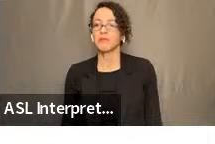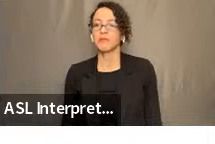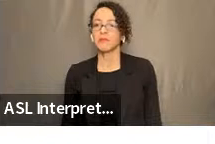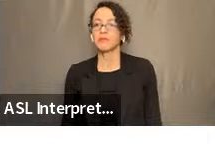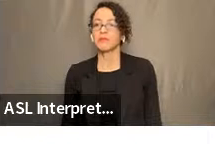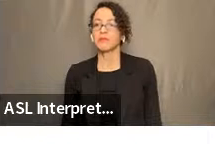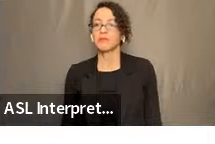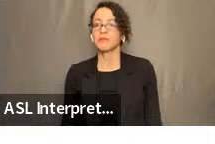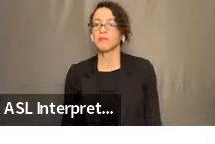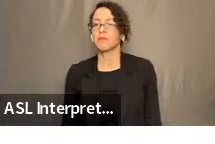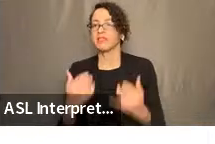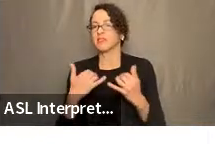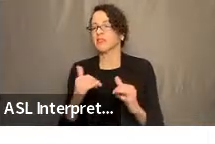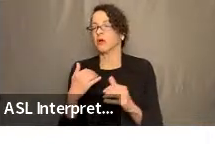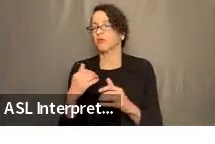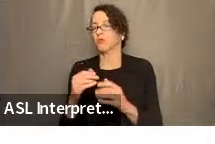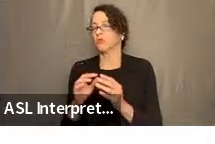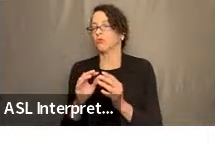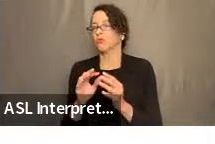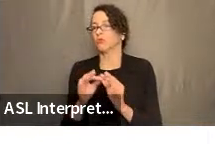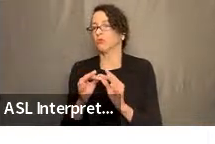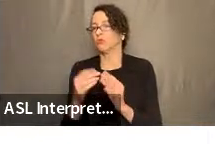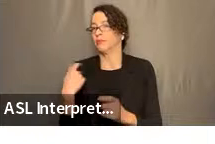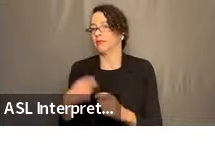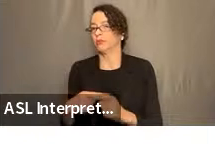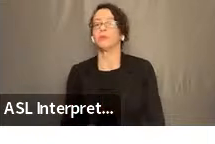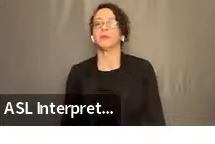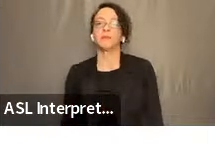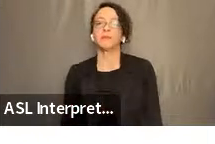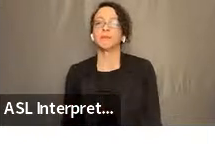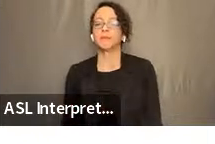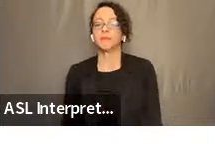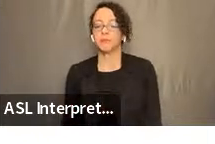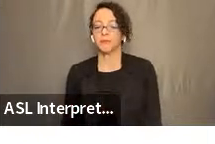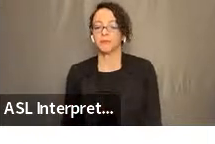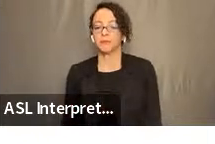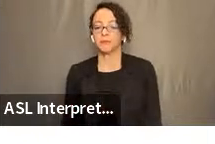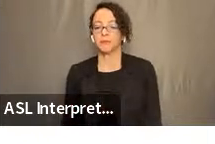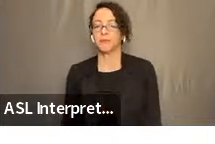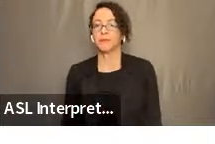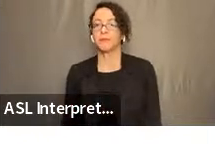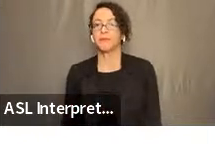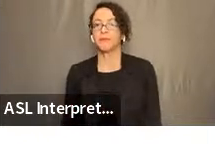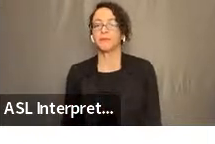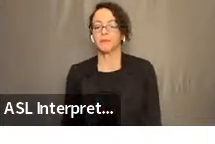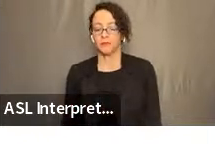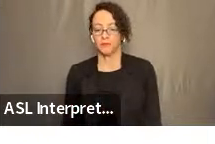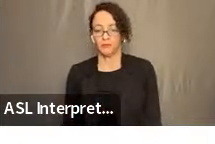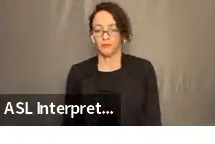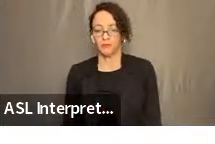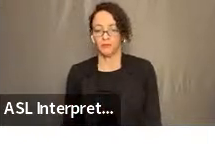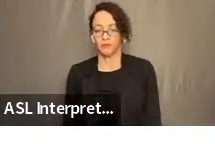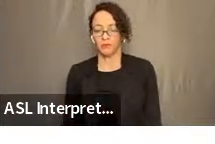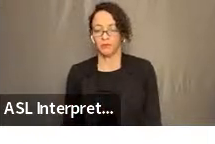Mute Original Audio o poner en silencio el audio original.